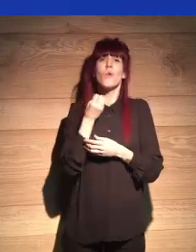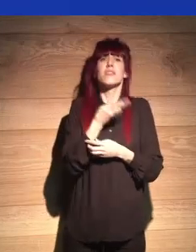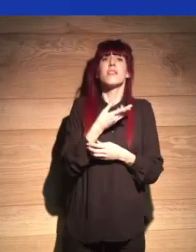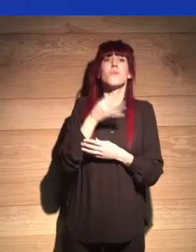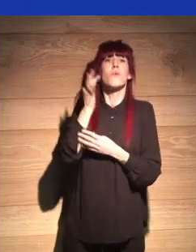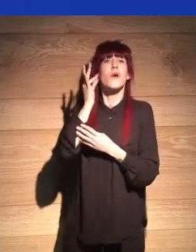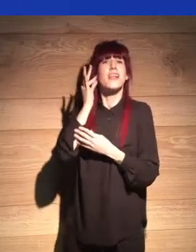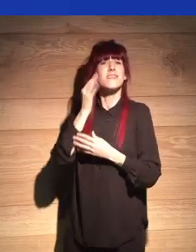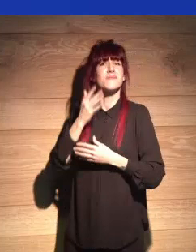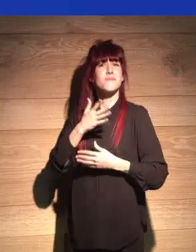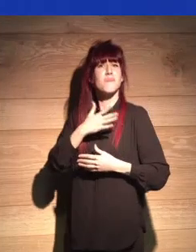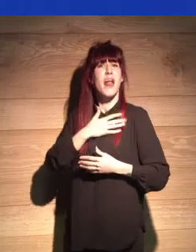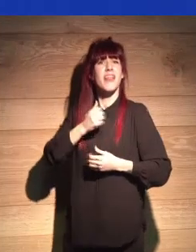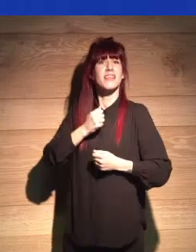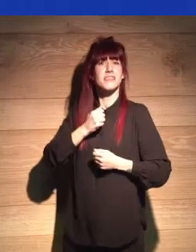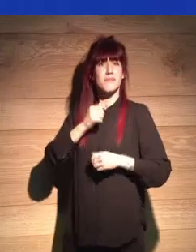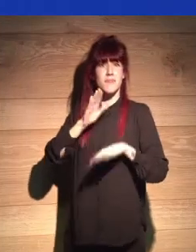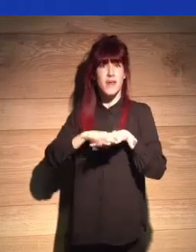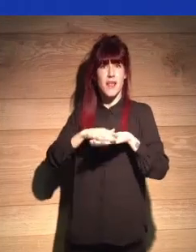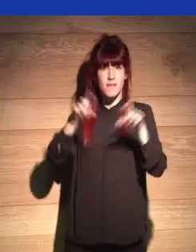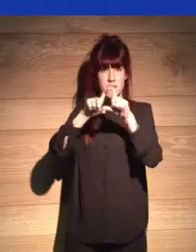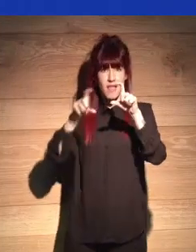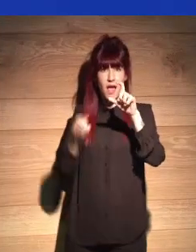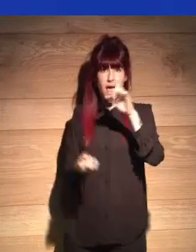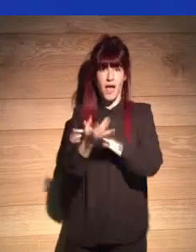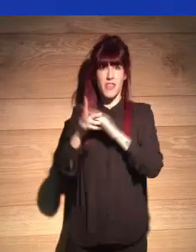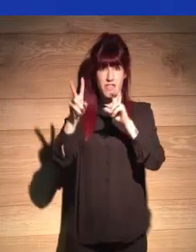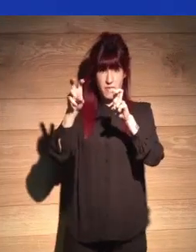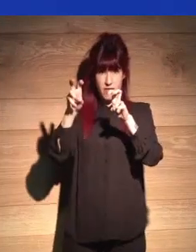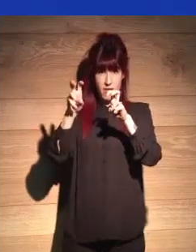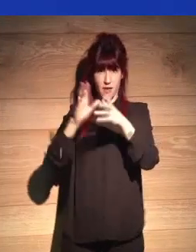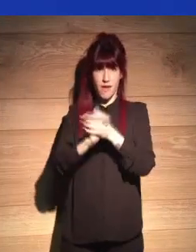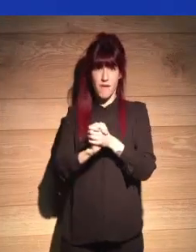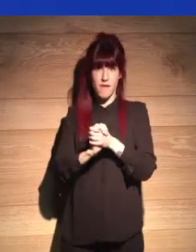women are daring to create companies,